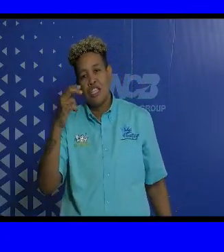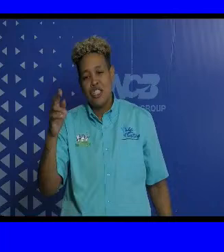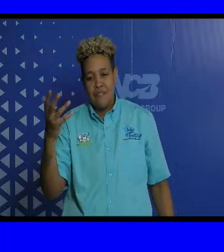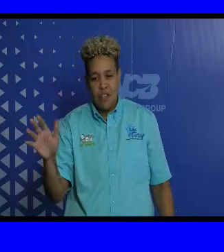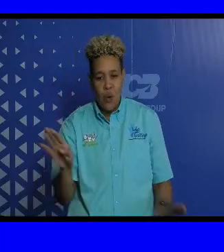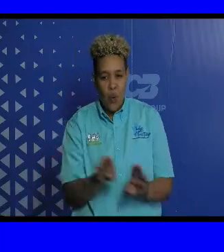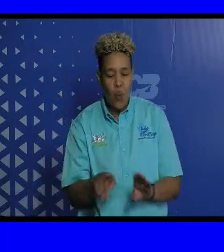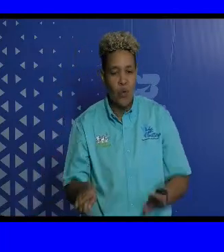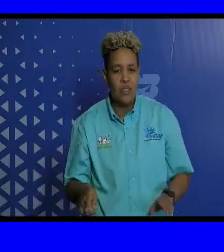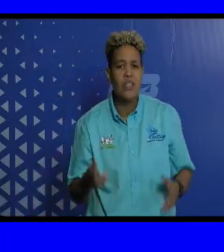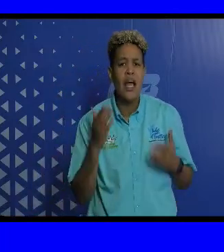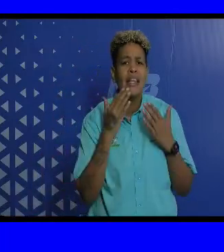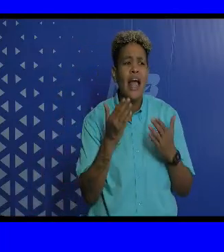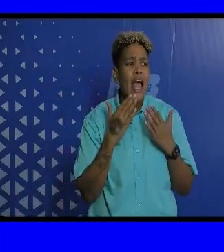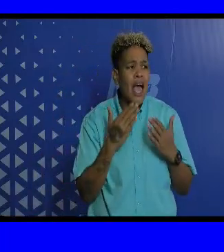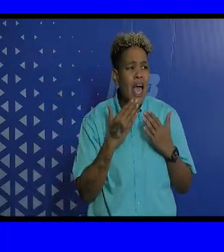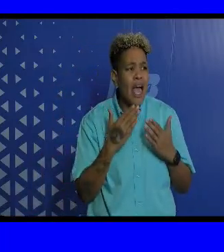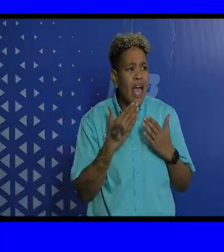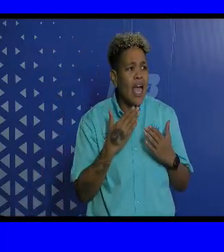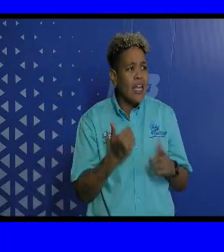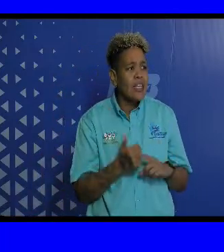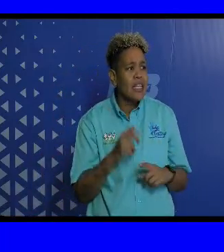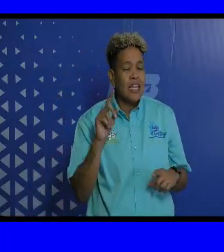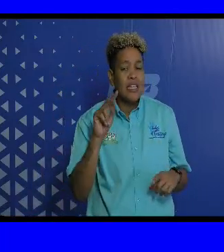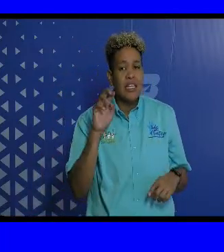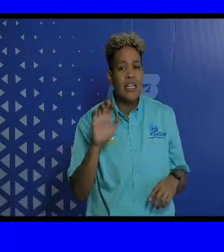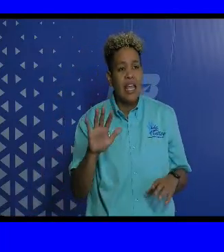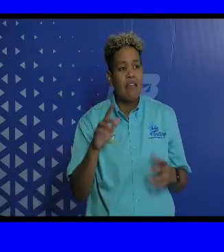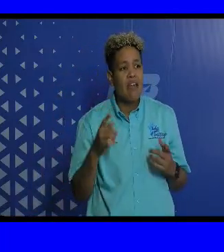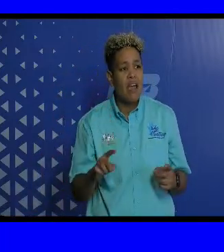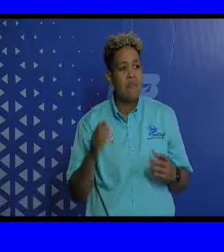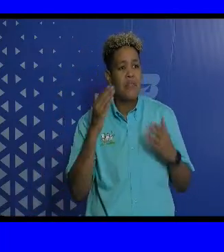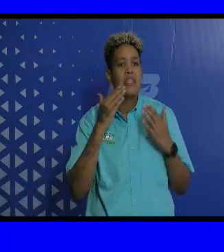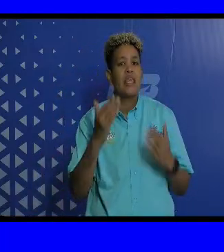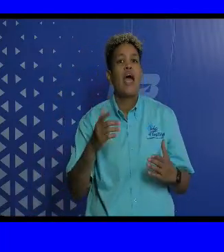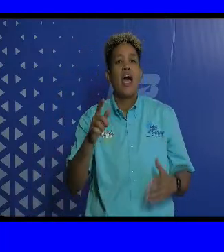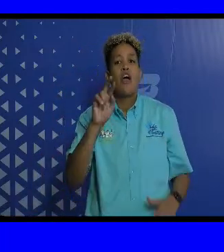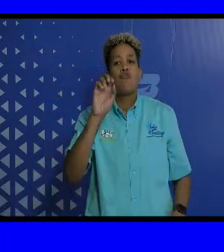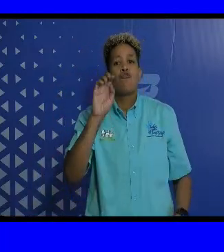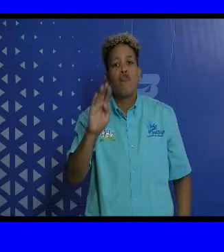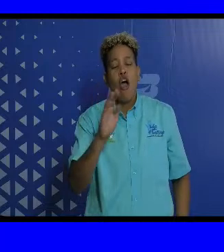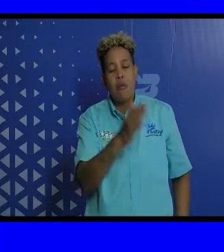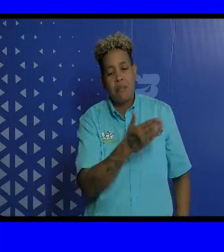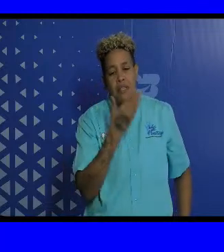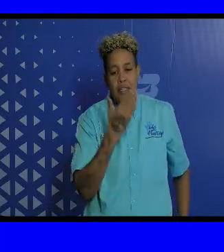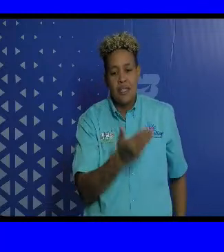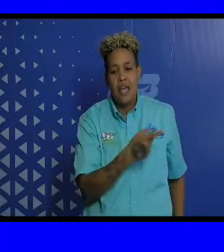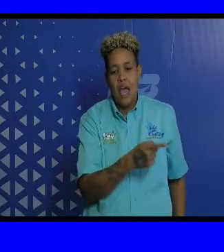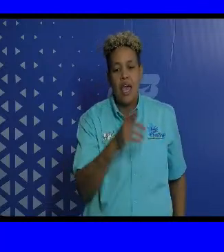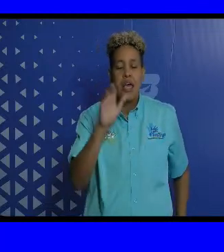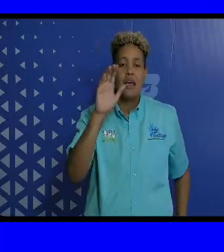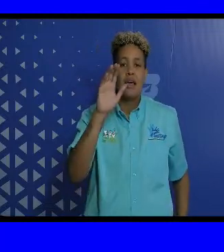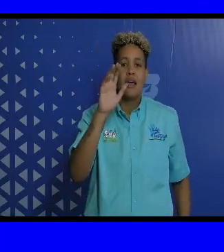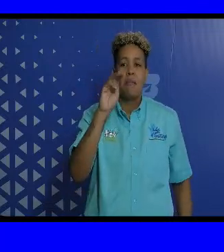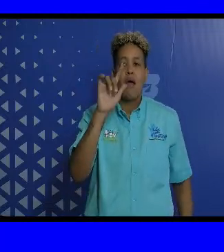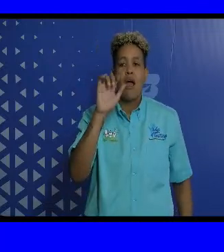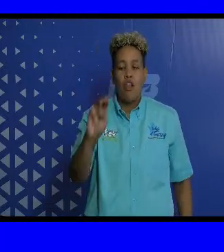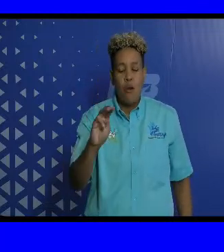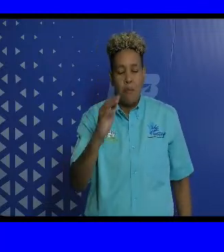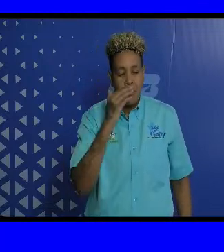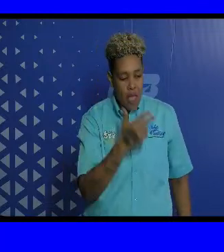us. Thank you very much, Dave. Thank you very much, Rob. Thank you very much,